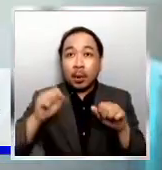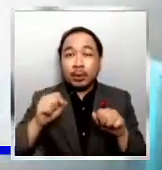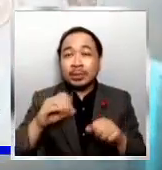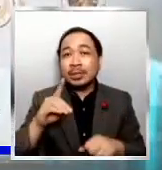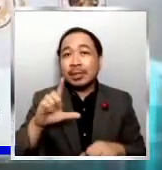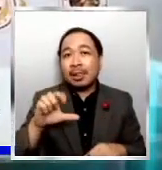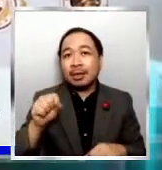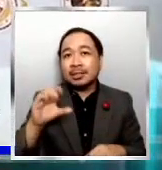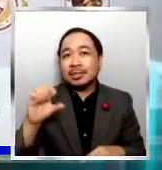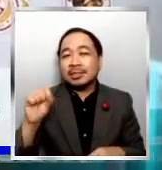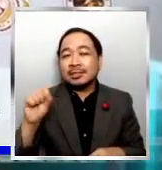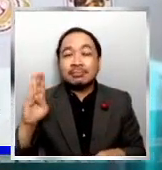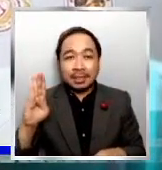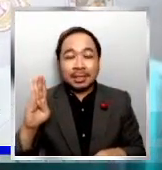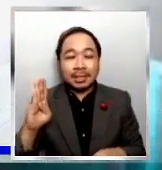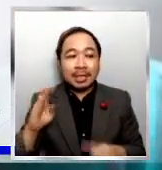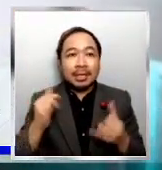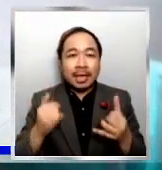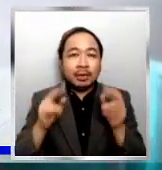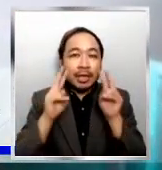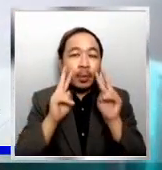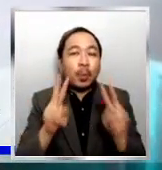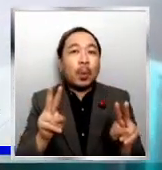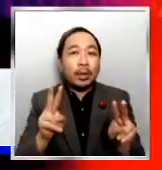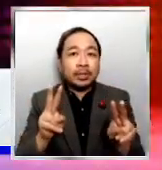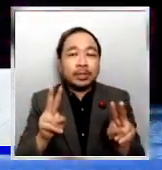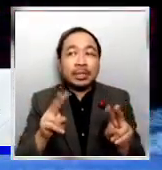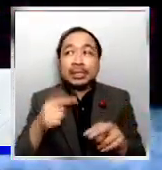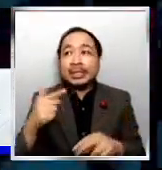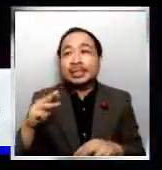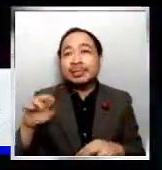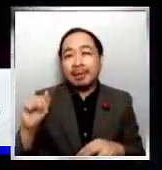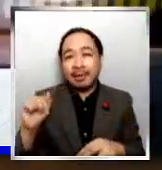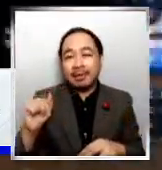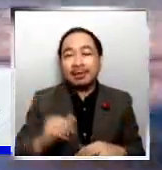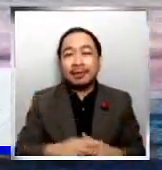Benil at mapapanood pa rin sa GMA Network.